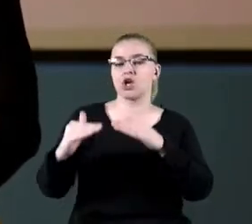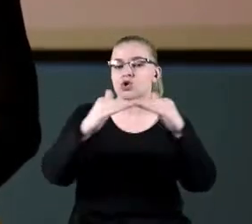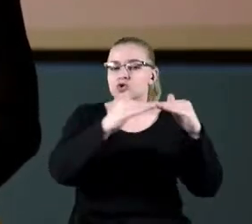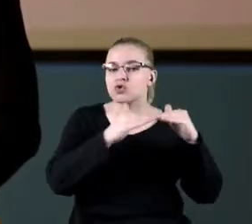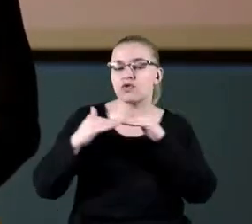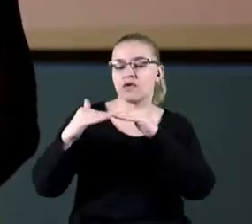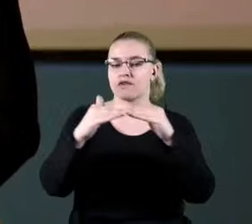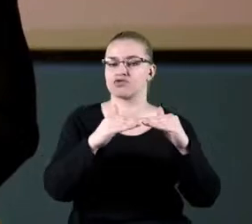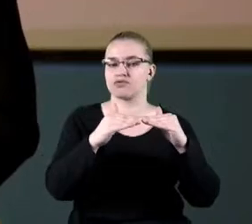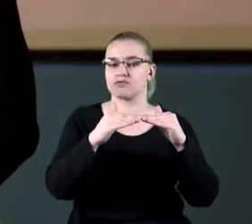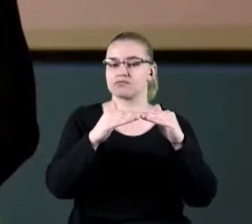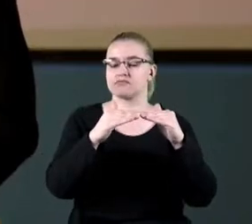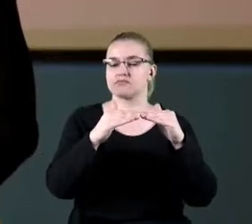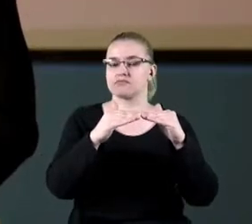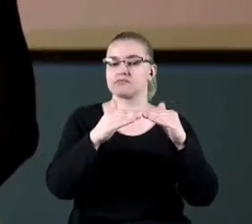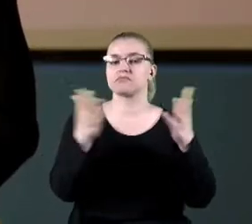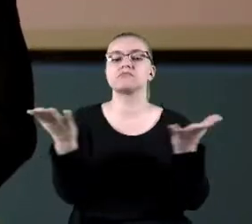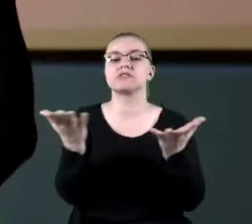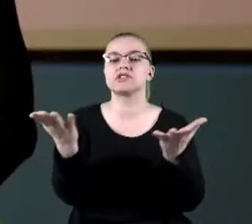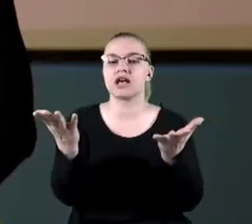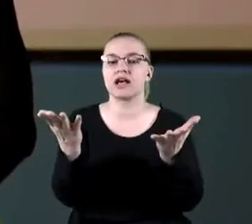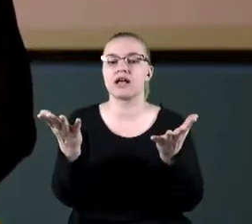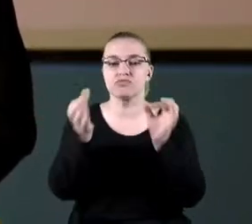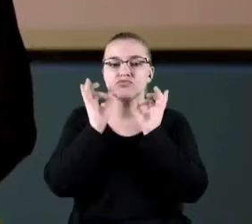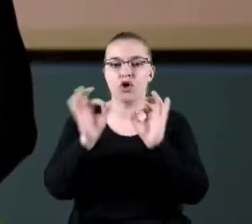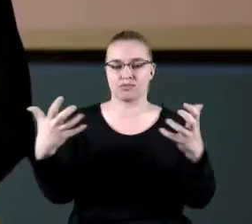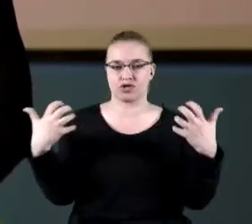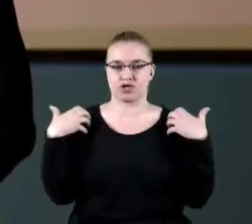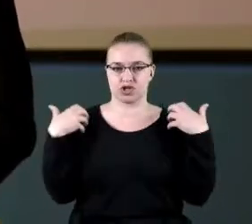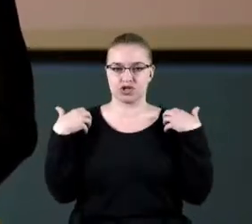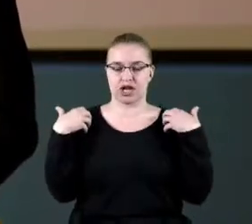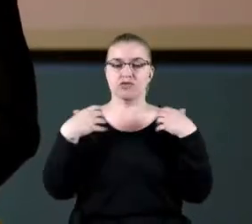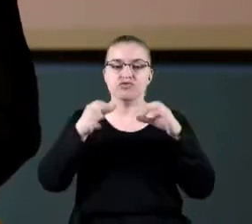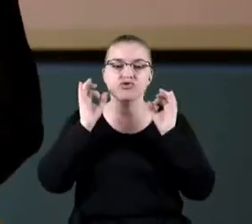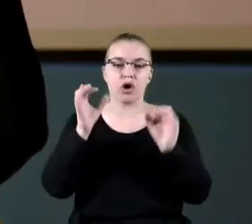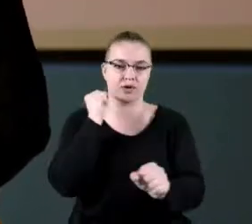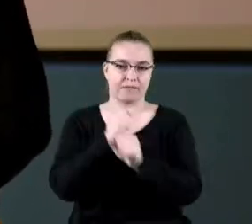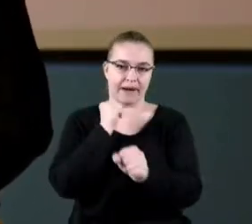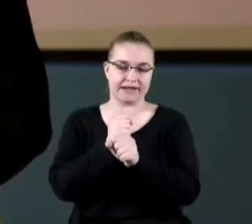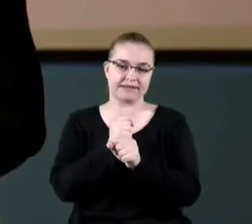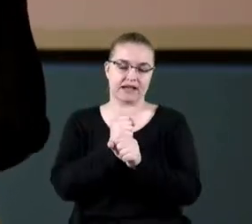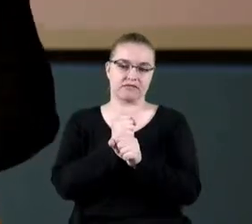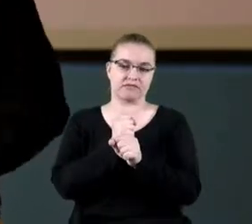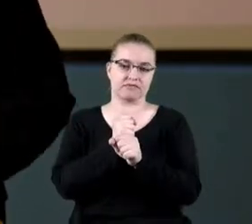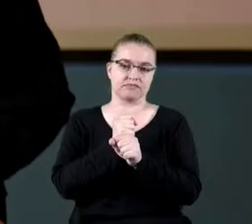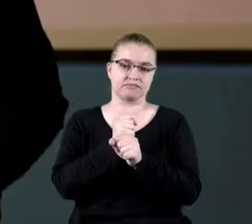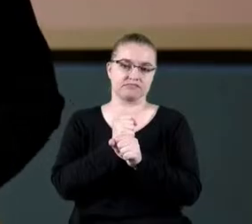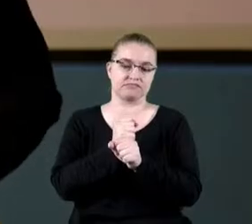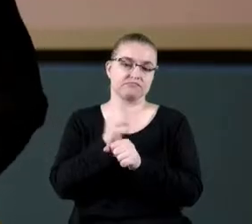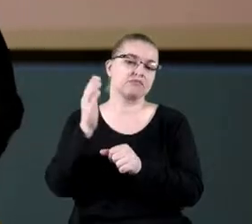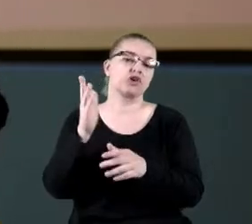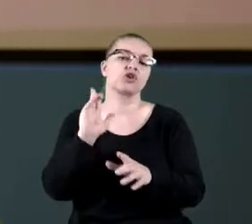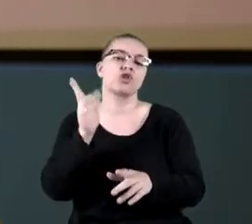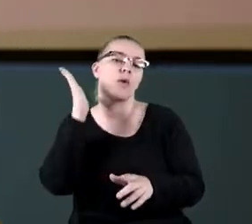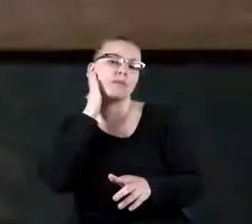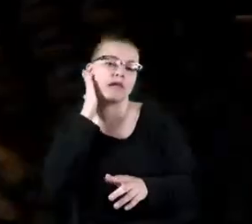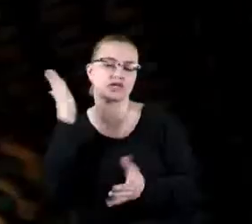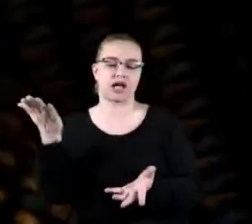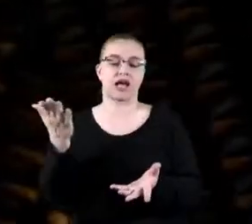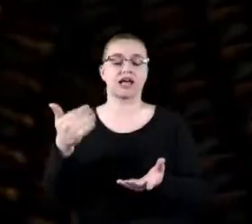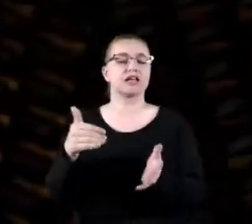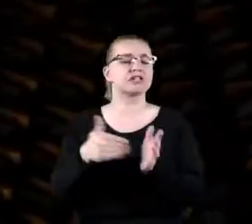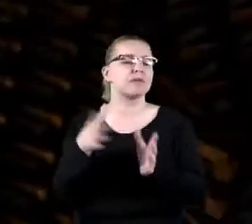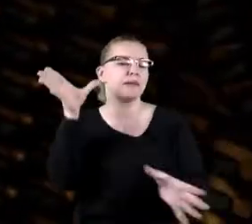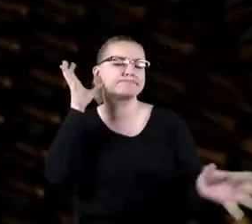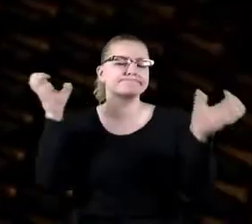live your citizens. And you have to see and hear your citizens. Thanks. Thank